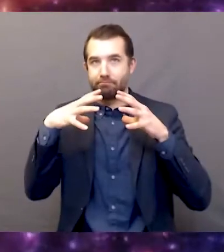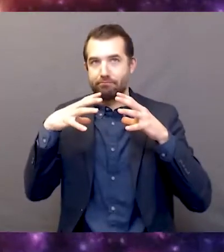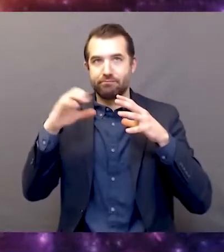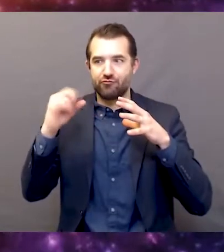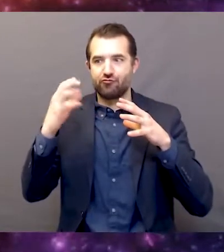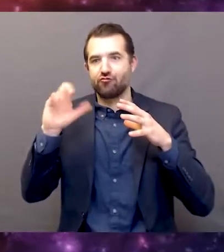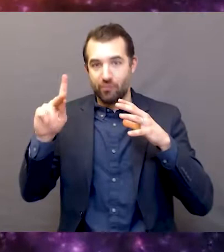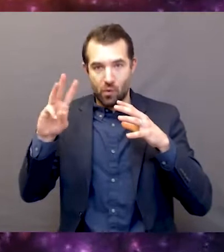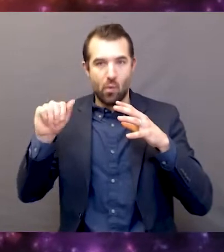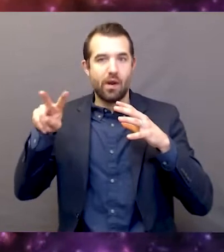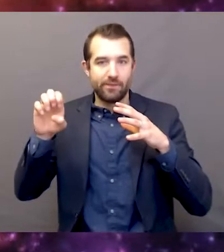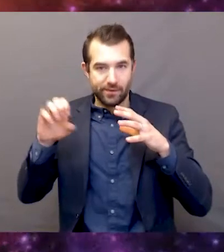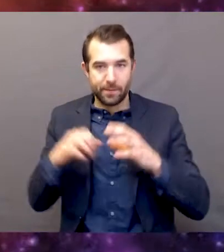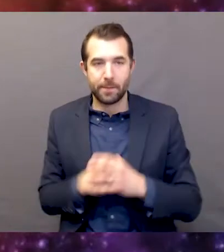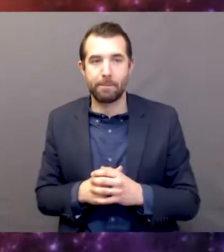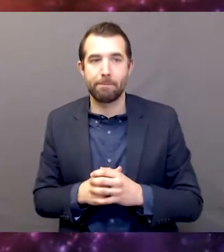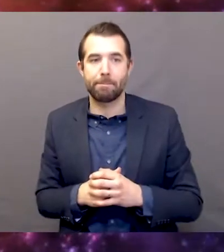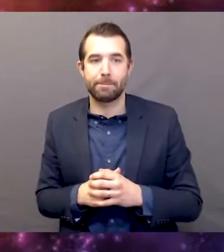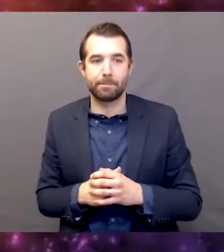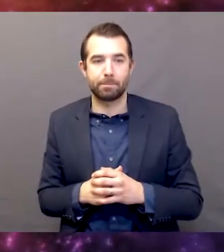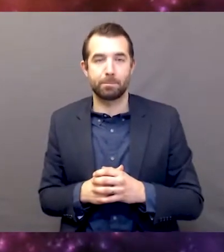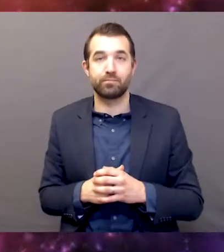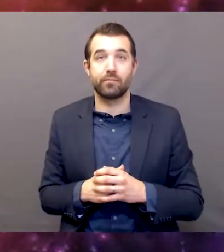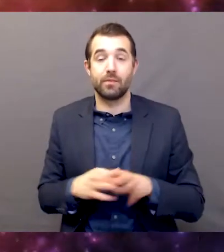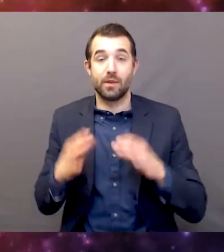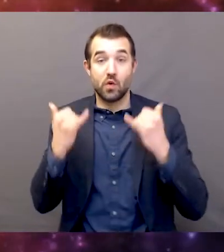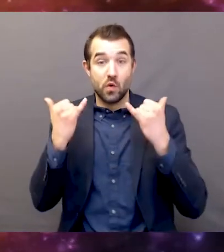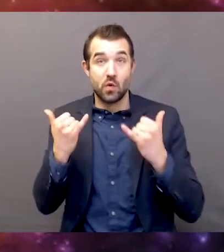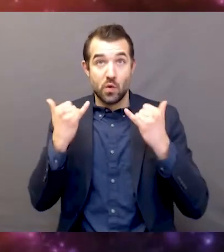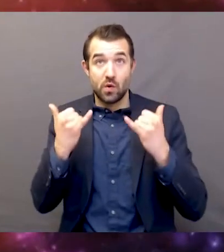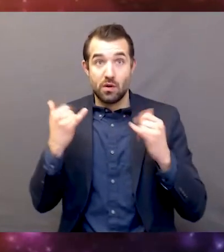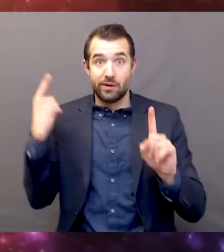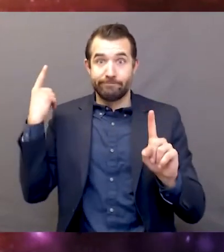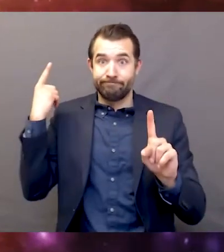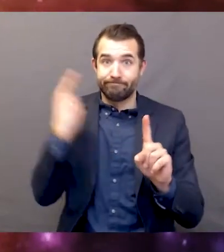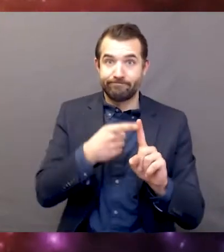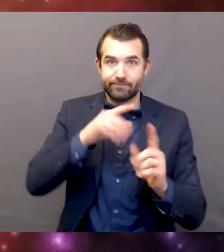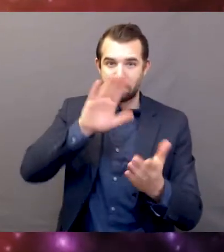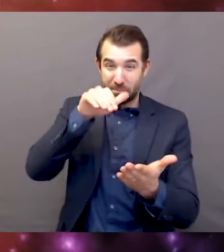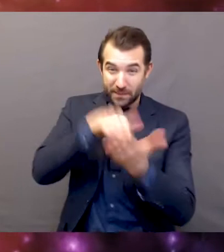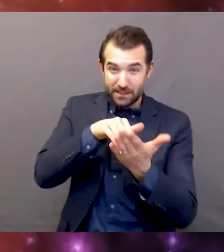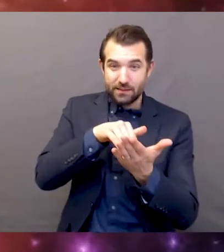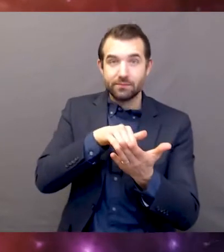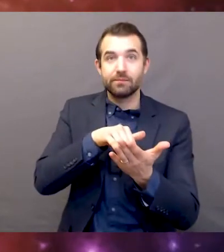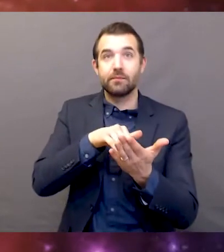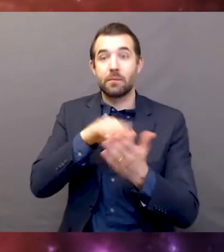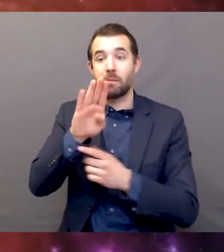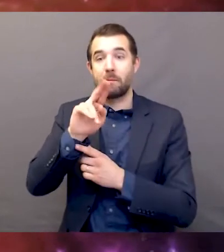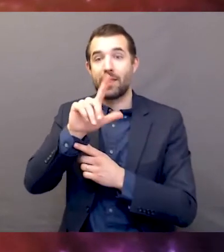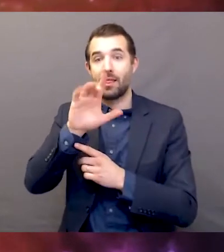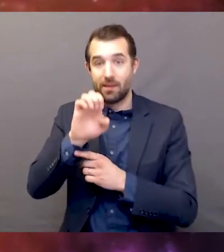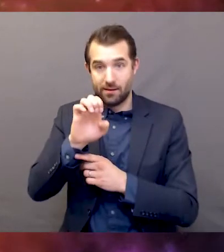the higher energy X-ray image. And now down at the center, you can see the bubble that's being